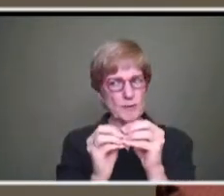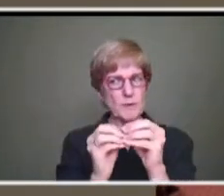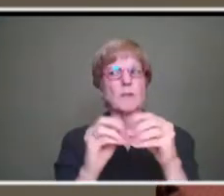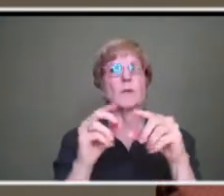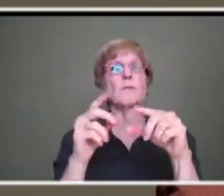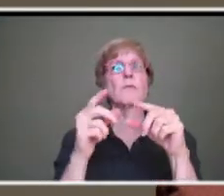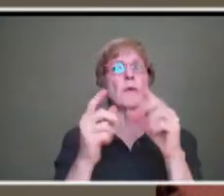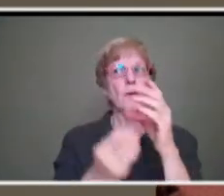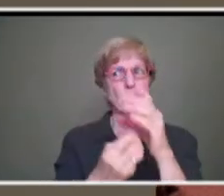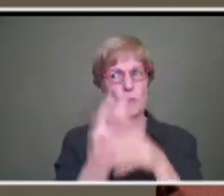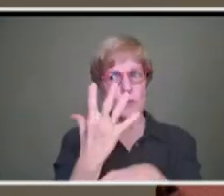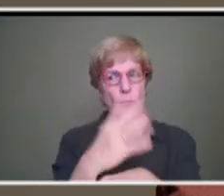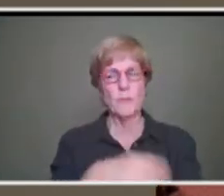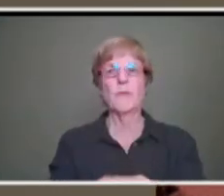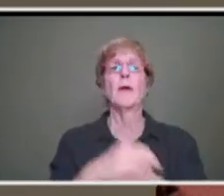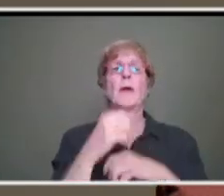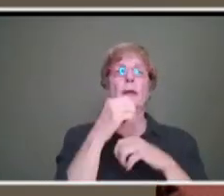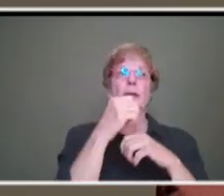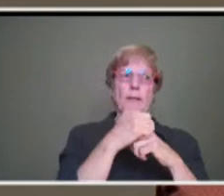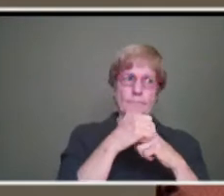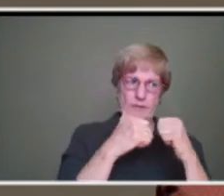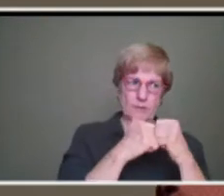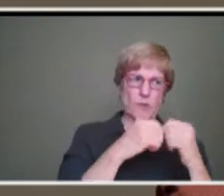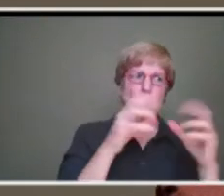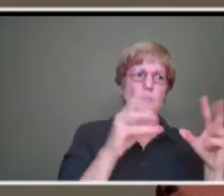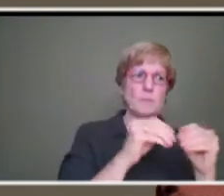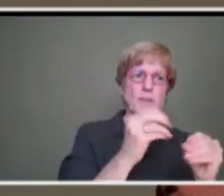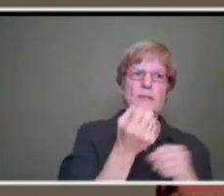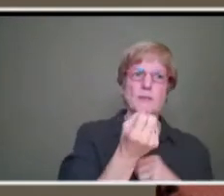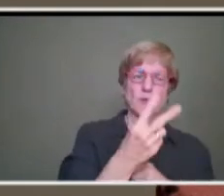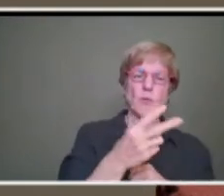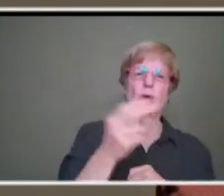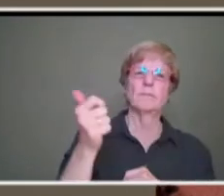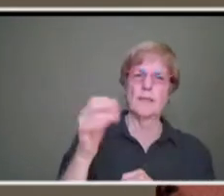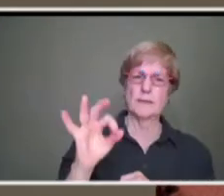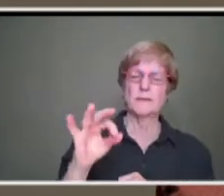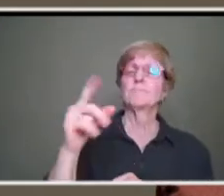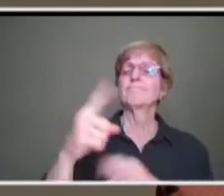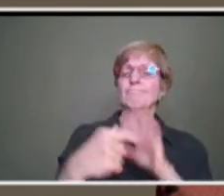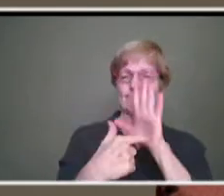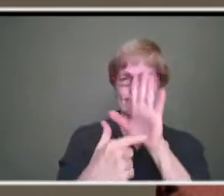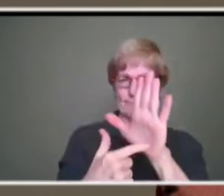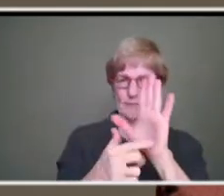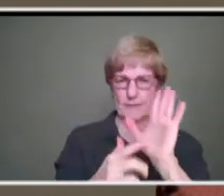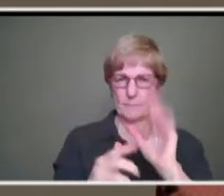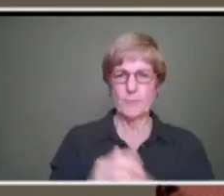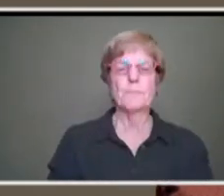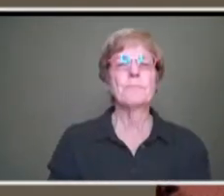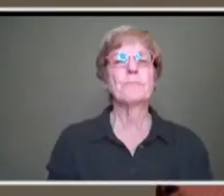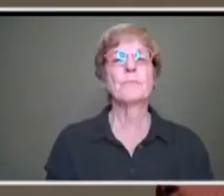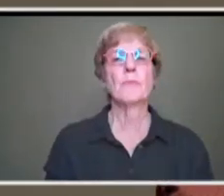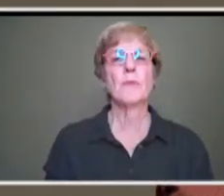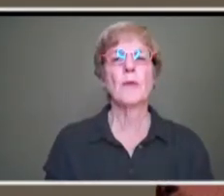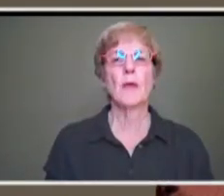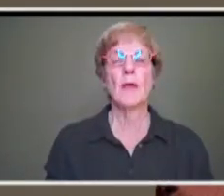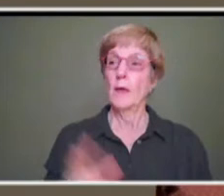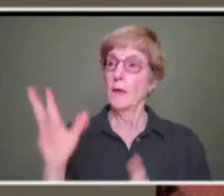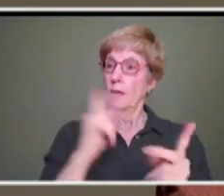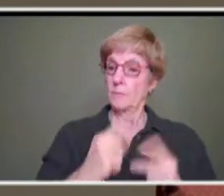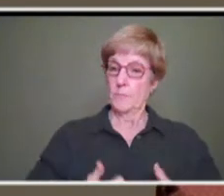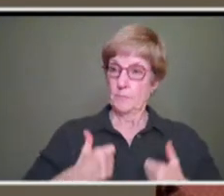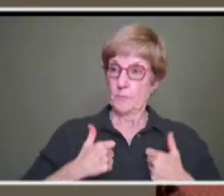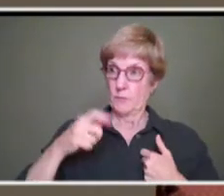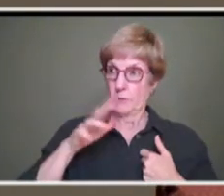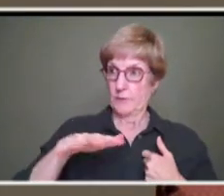infrastructure meeting on 1219 I wanted to bring an example to you so our residents talk about